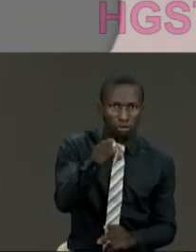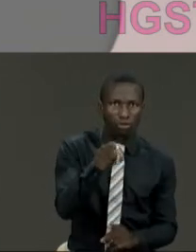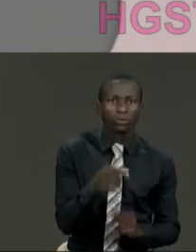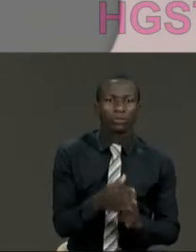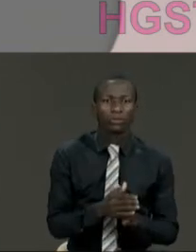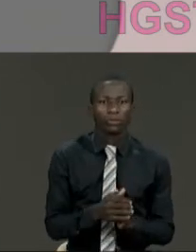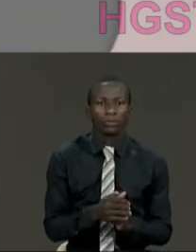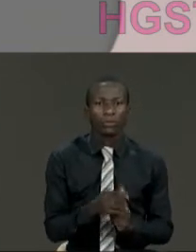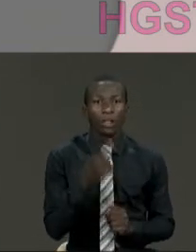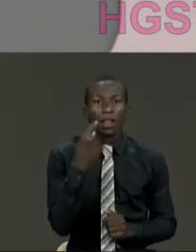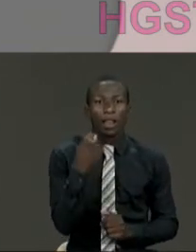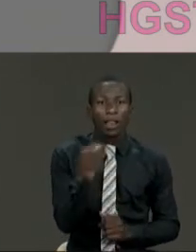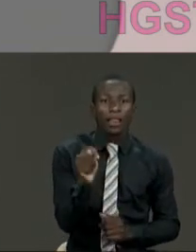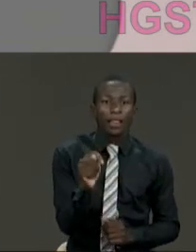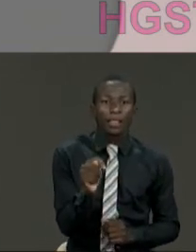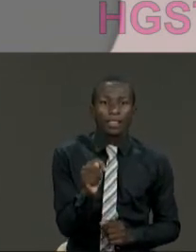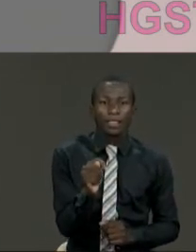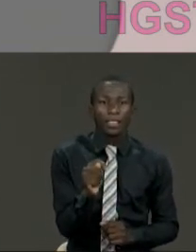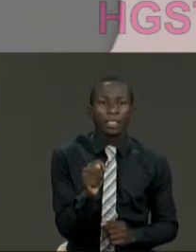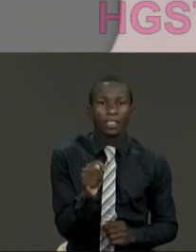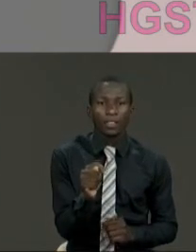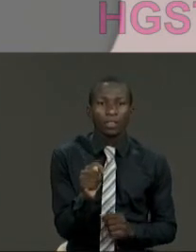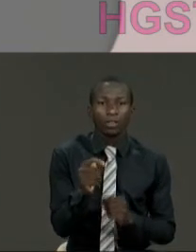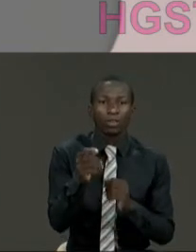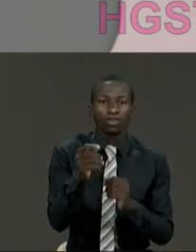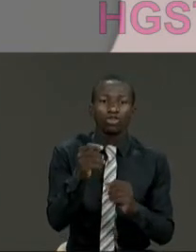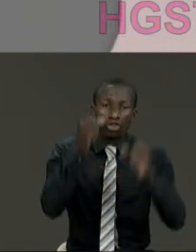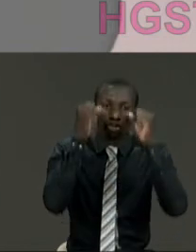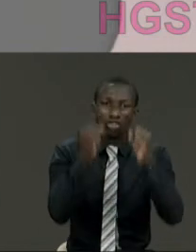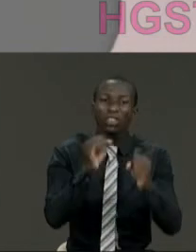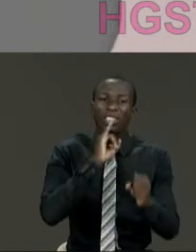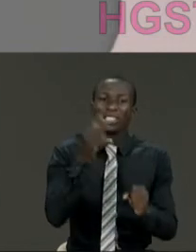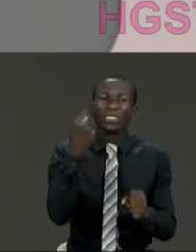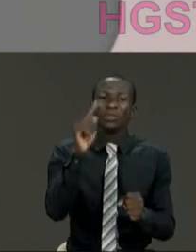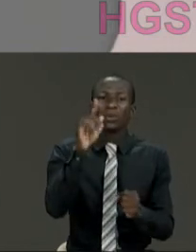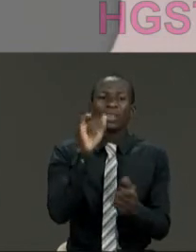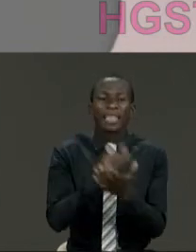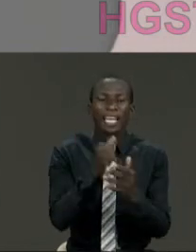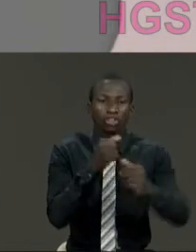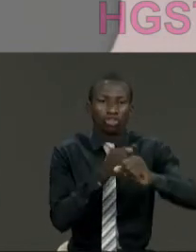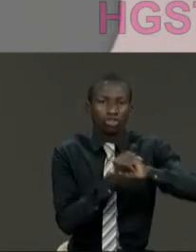The strong is the one that supports the weak.